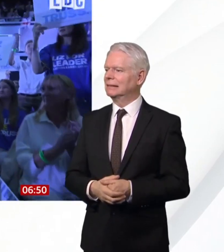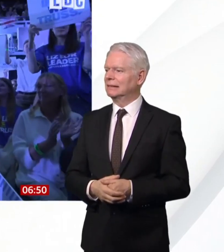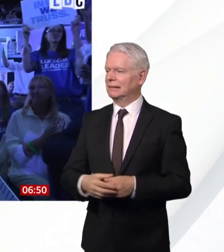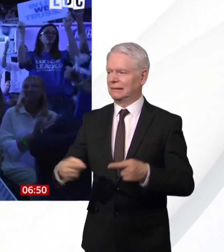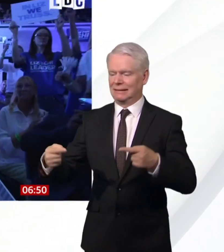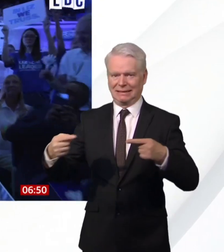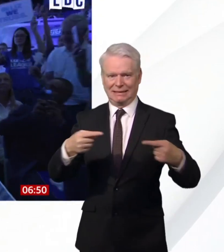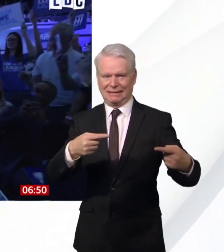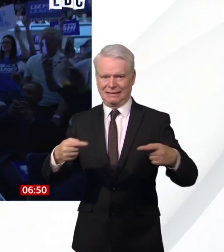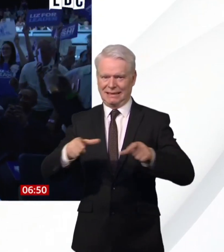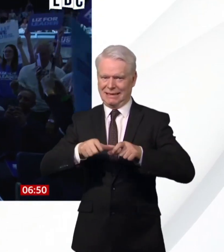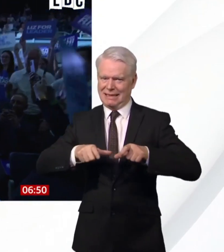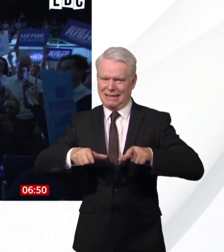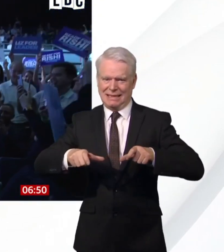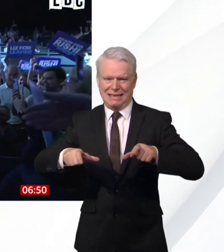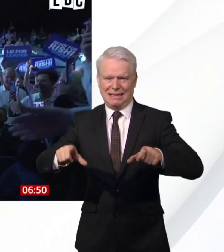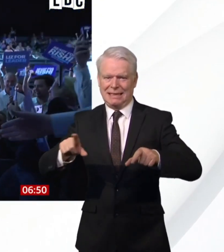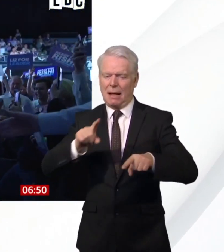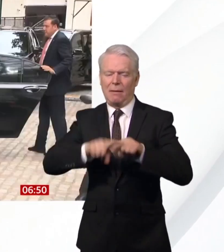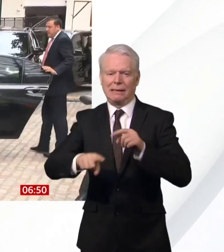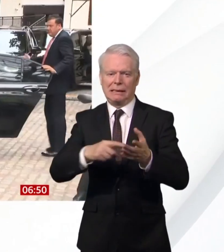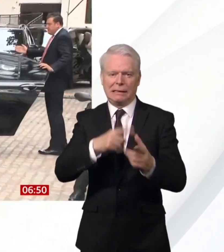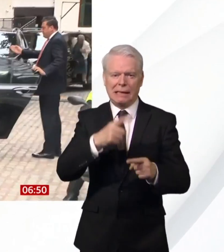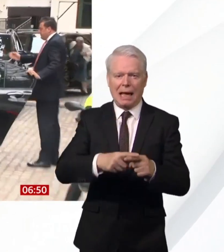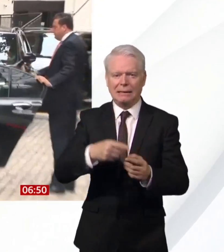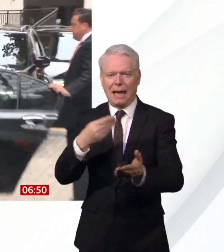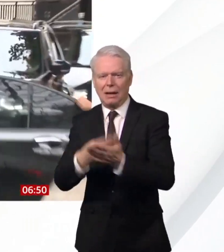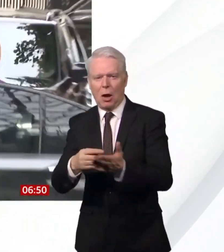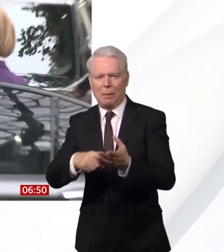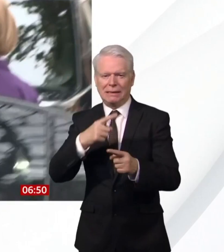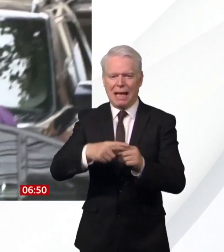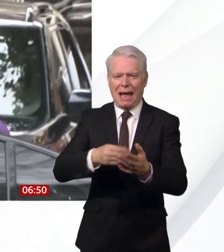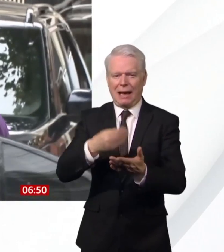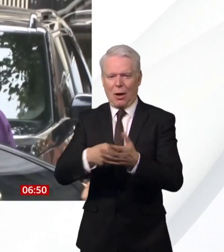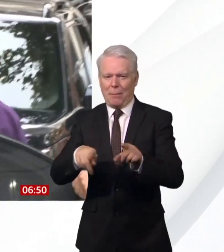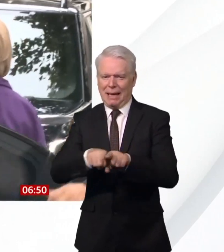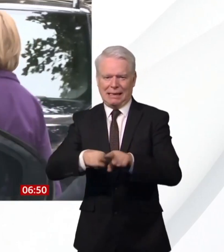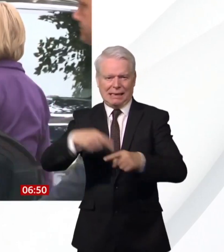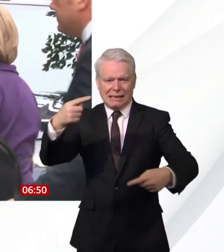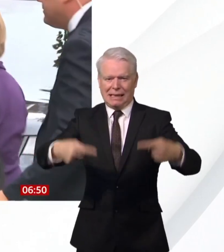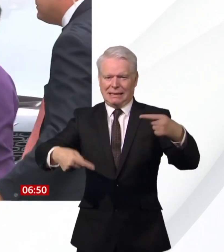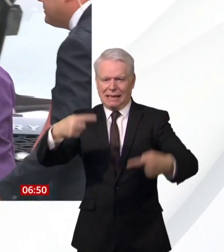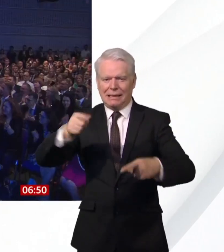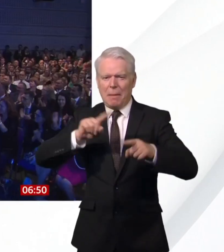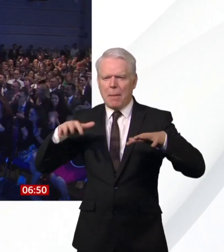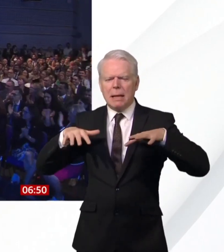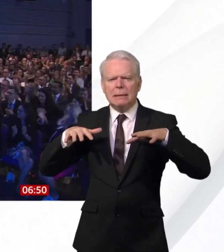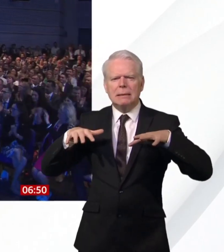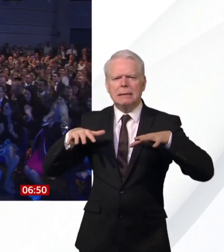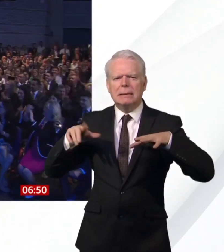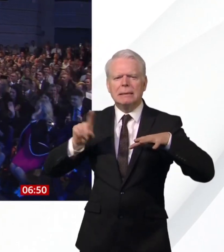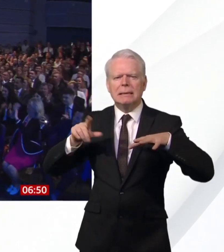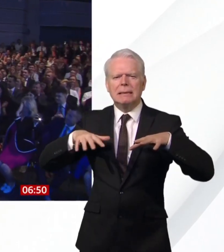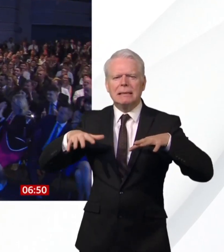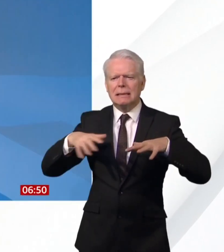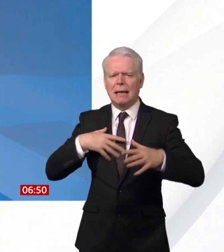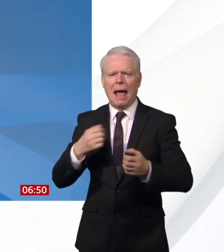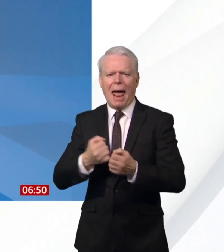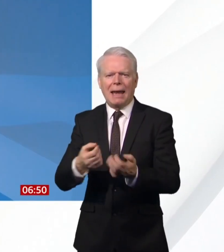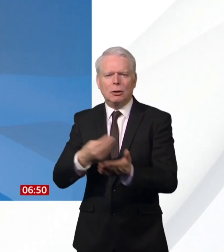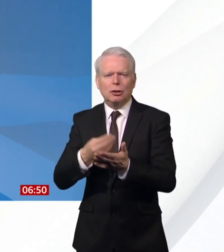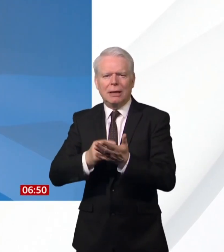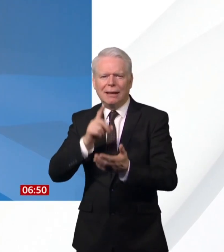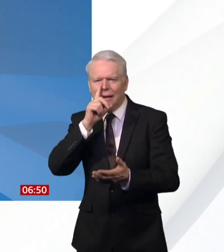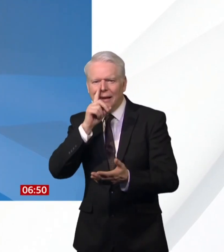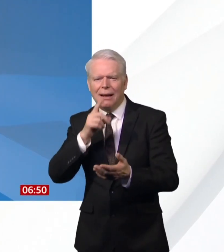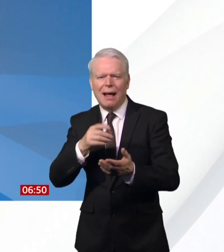also growing worries about the rising cost of energy bills. Liz Truss had become the favourite, and on the 5th of September... I give